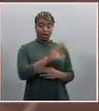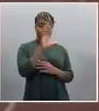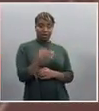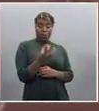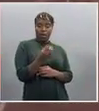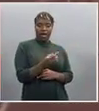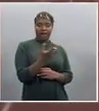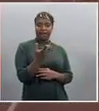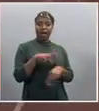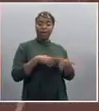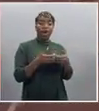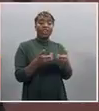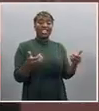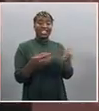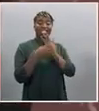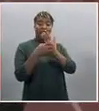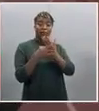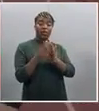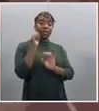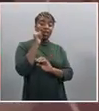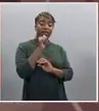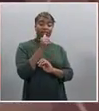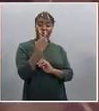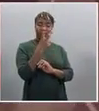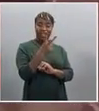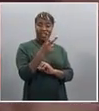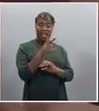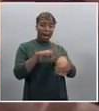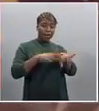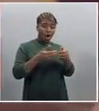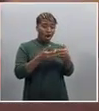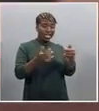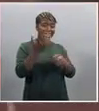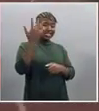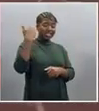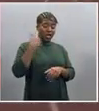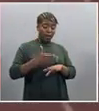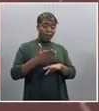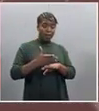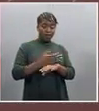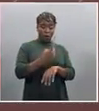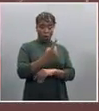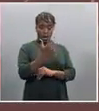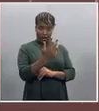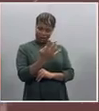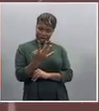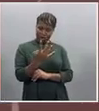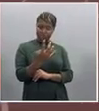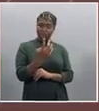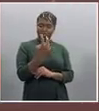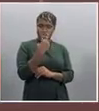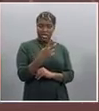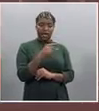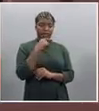have the history with apartheid. And if we look at all the injustices perpetrated there, and this is no different. It's the same kind of idea. You are